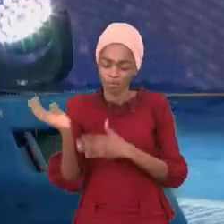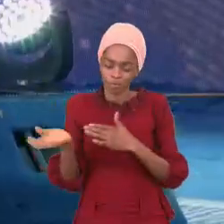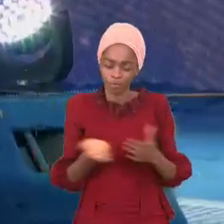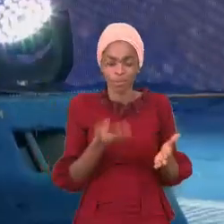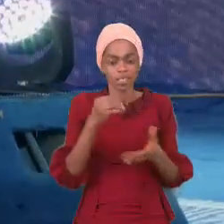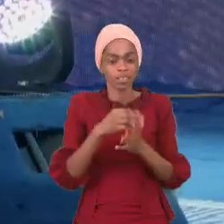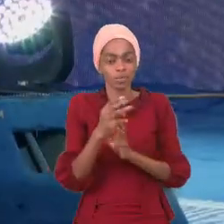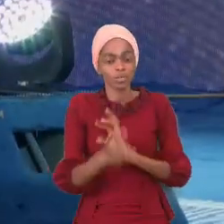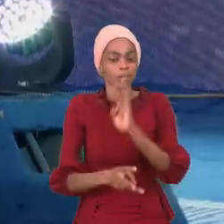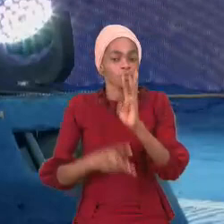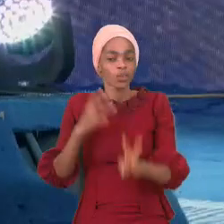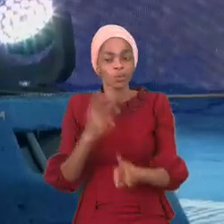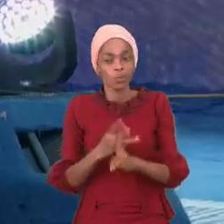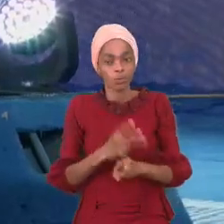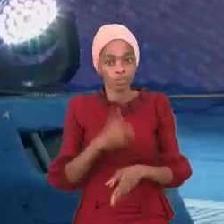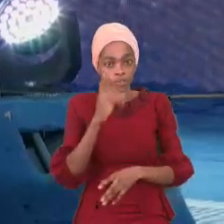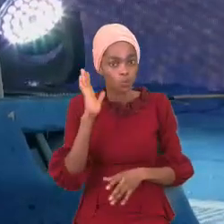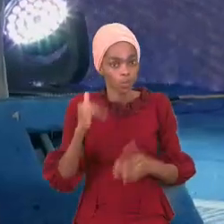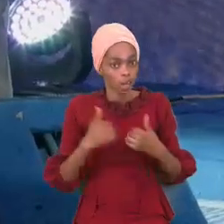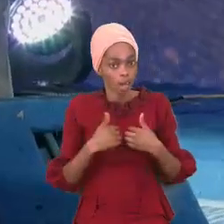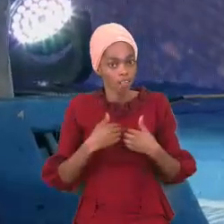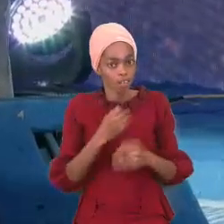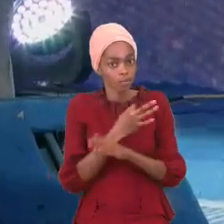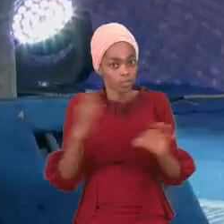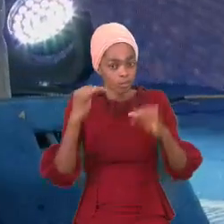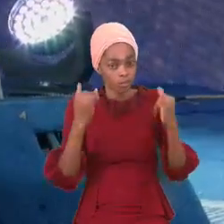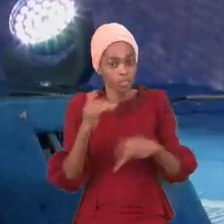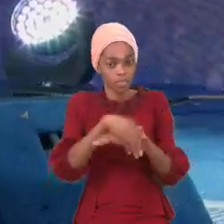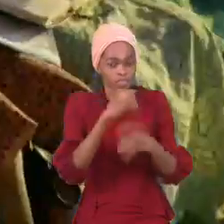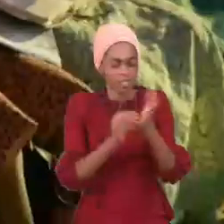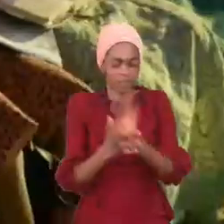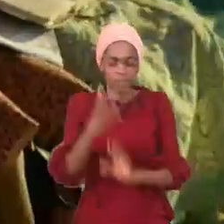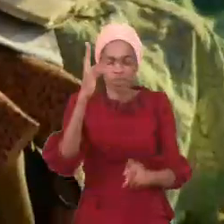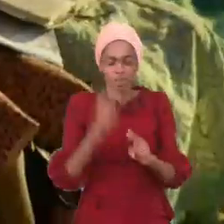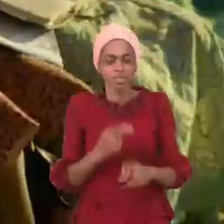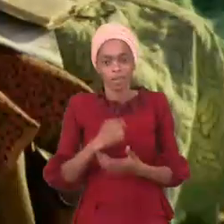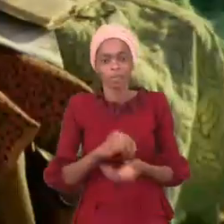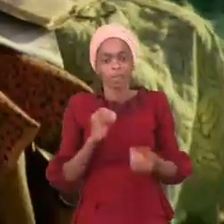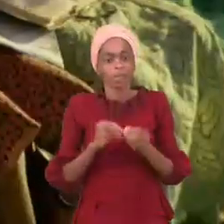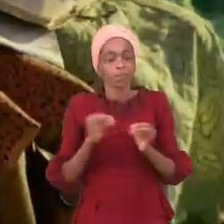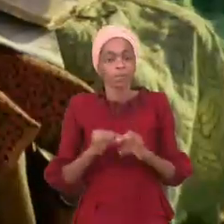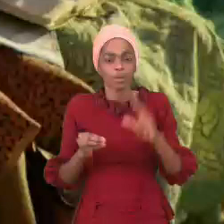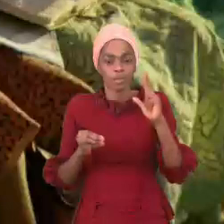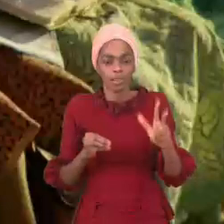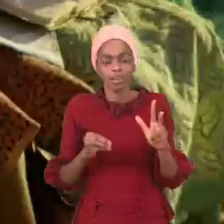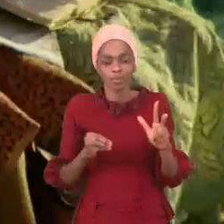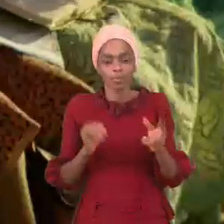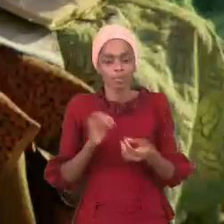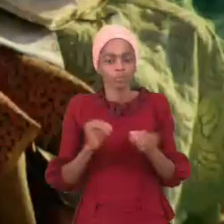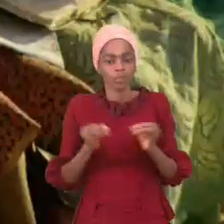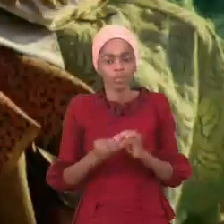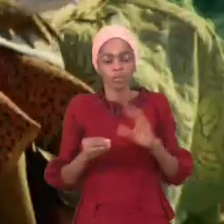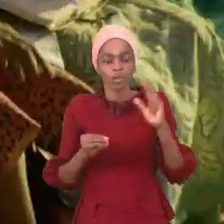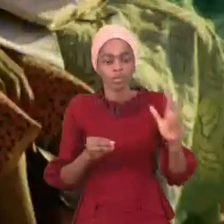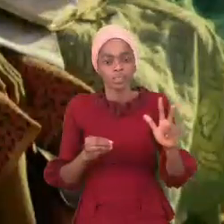the world. You'll have freedom tonight in Jesus' name. Look at number three here. Number three is